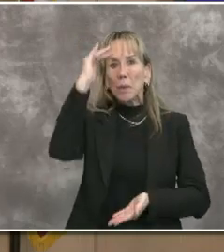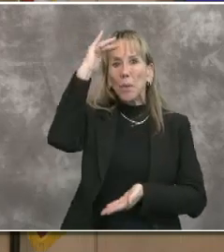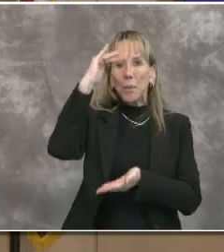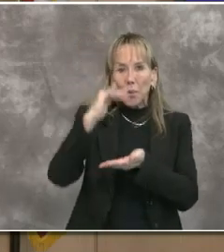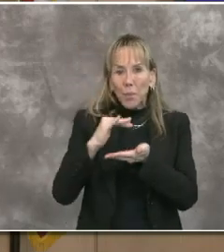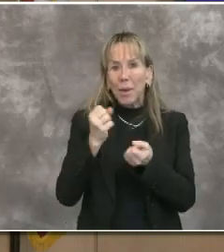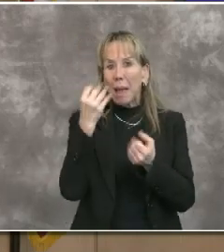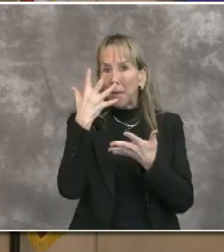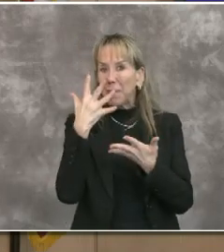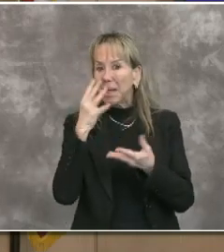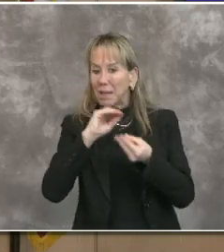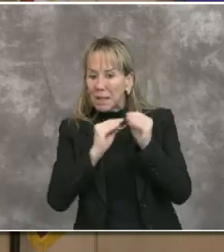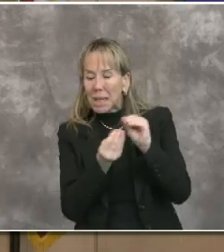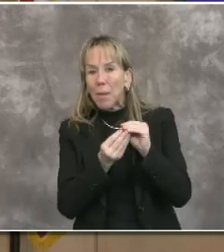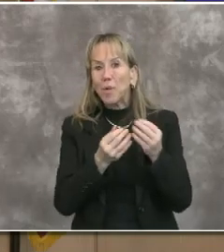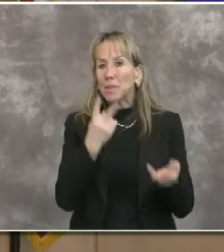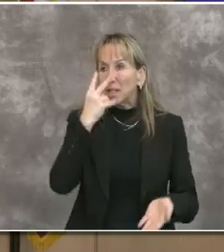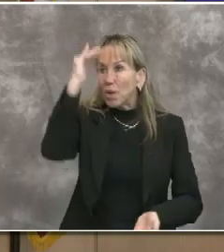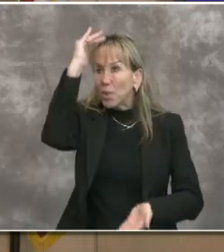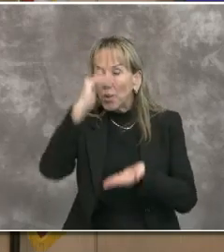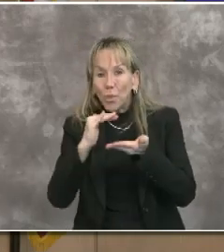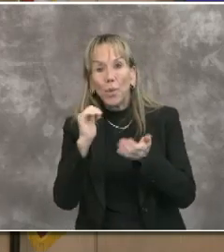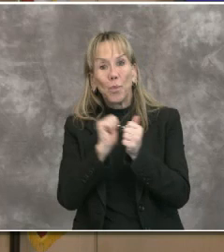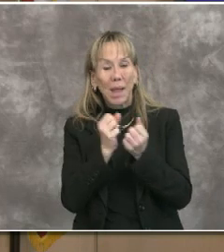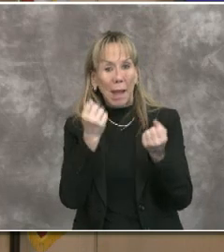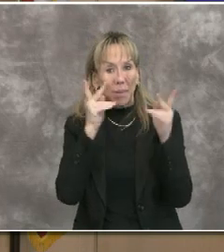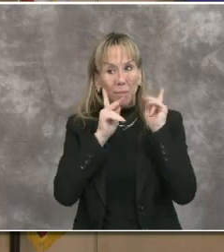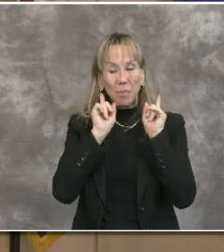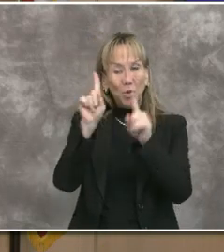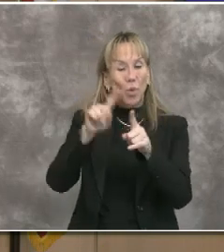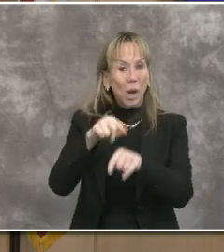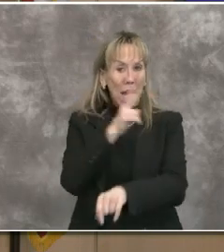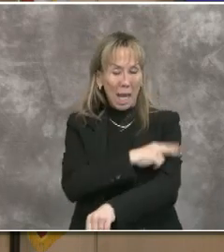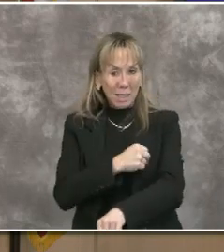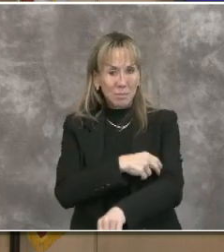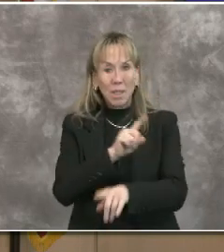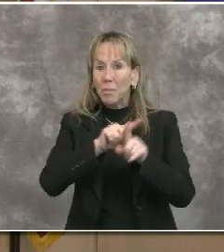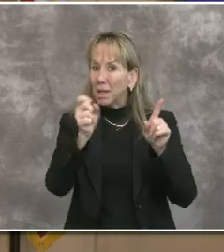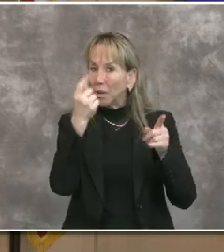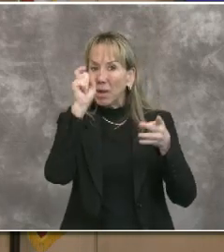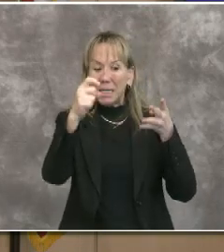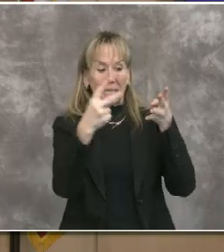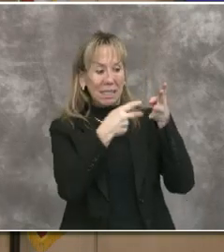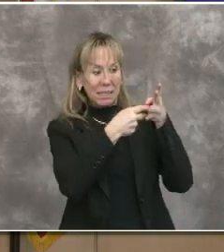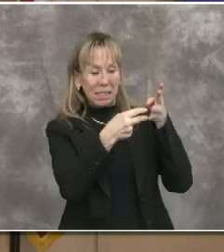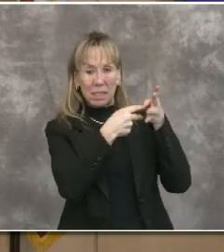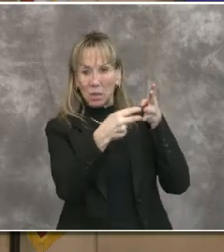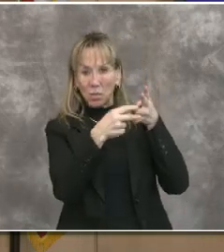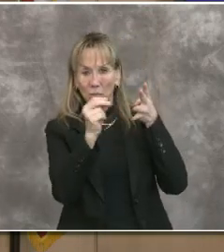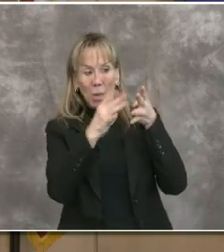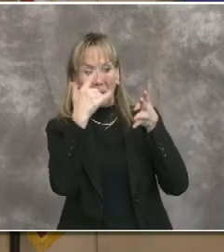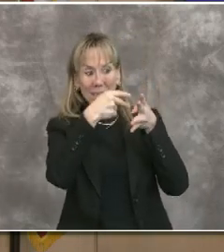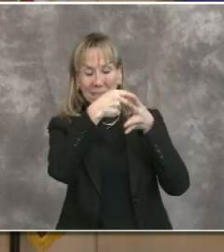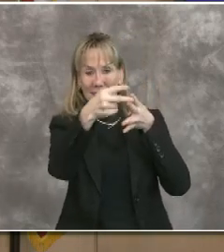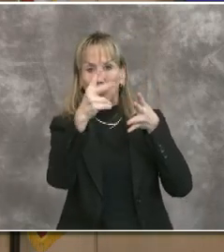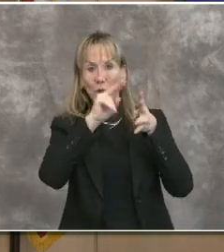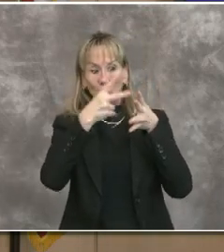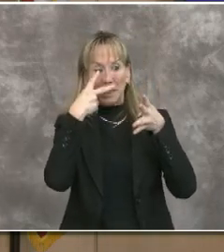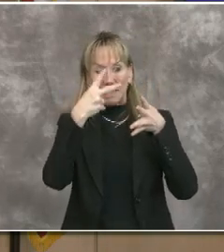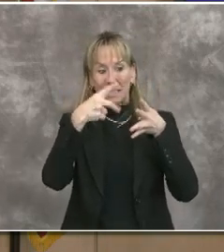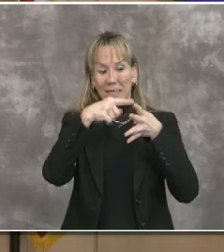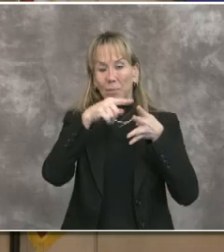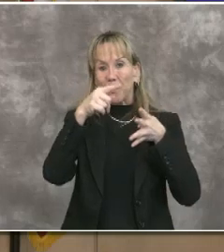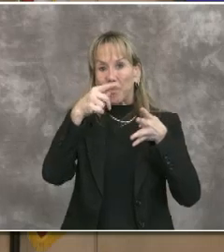number of cases and the hospitalizations. That's a good sign, but we need to have about 2 weeks of declines, which actually the high point was on